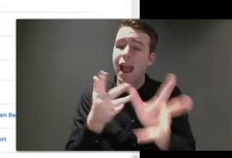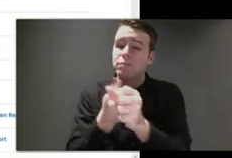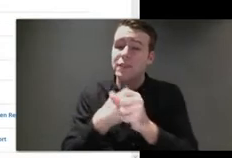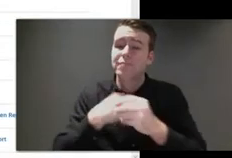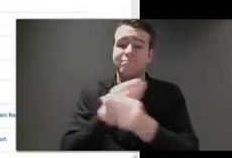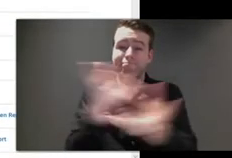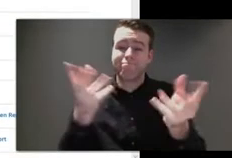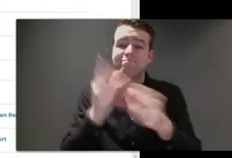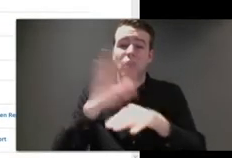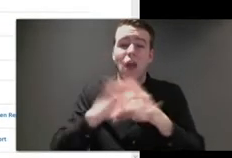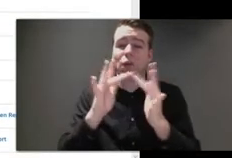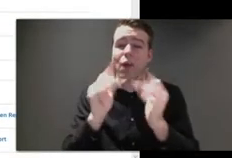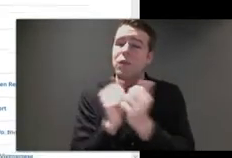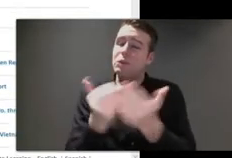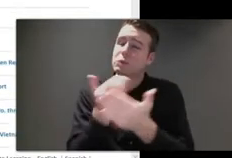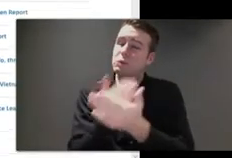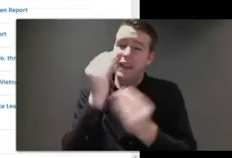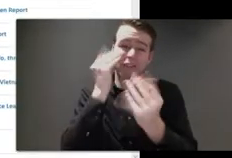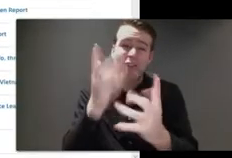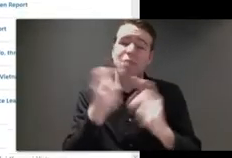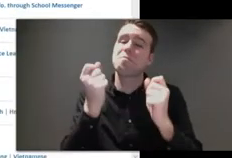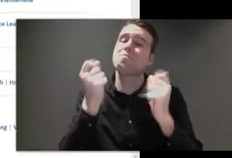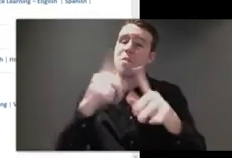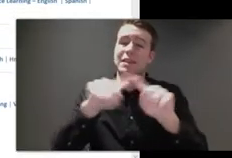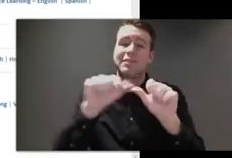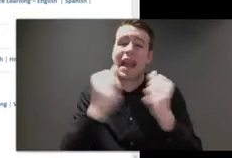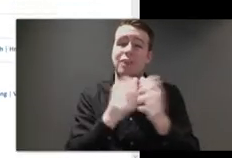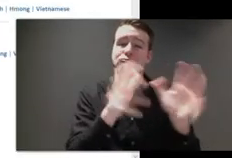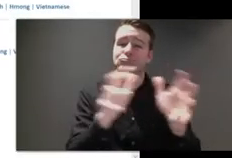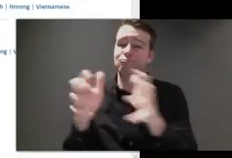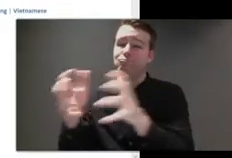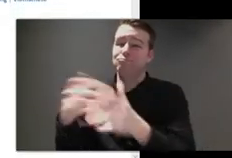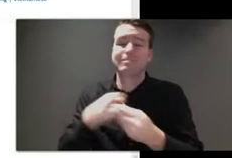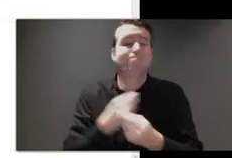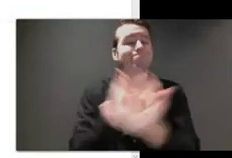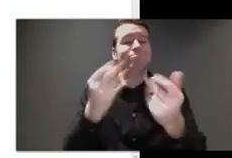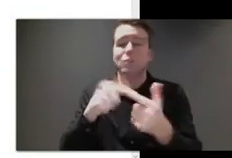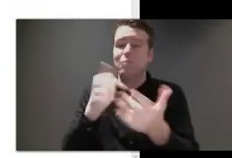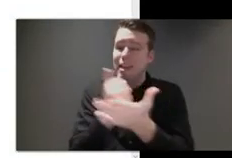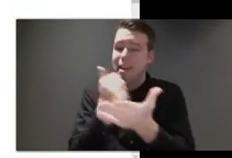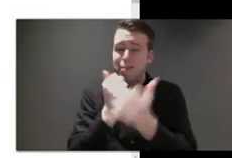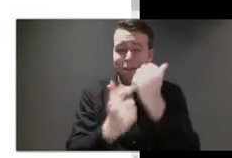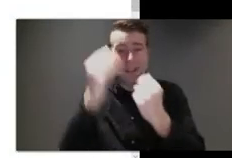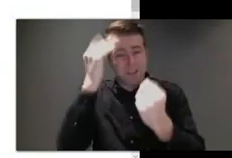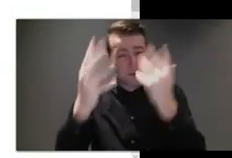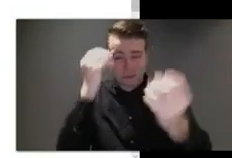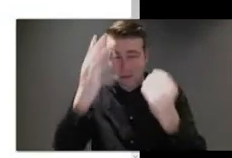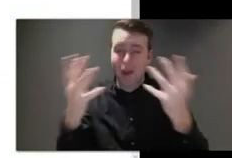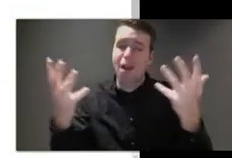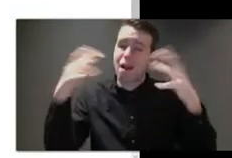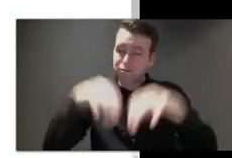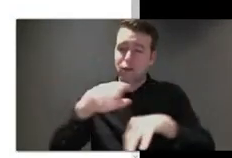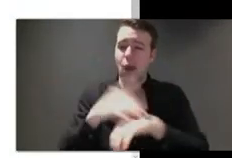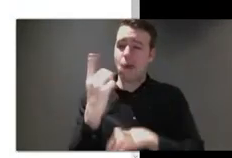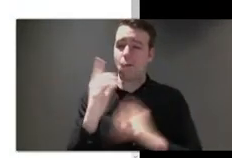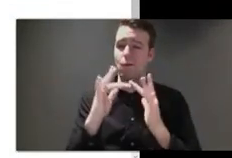COVID-19 webpage with the latest information from multiple agencies. So we're trying to help everyone by putting it on one spot.